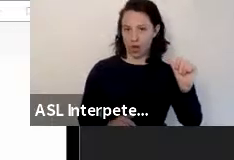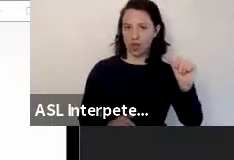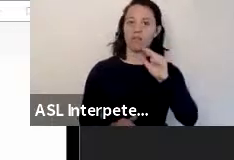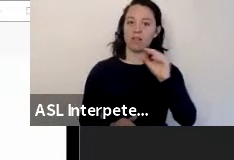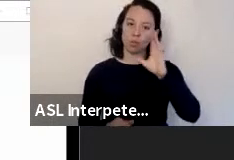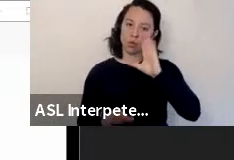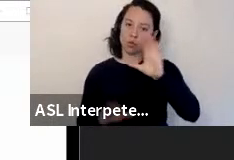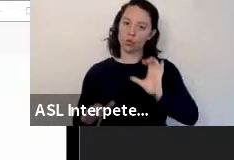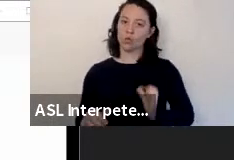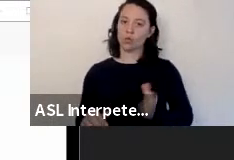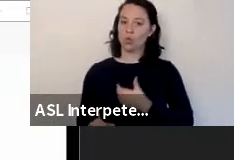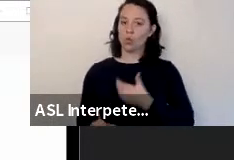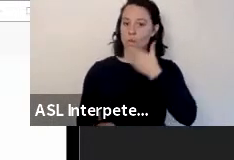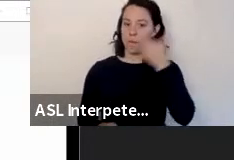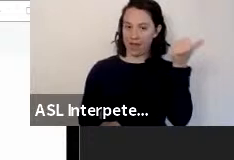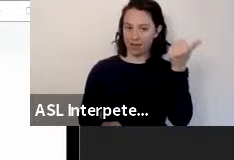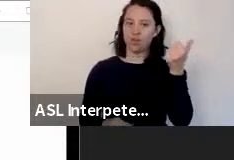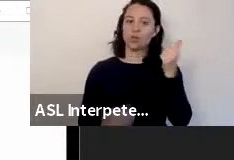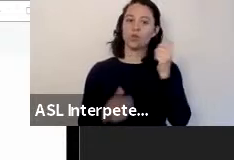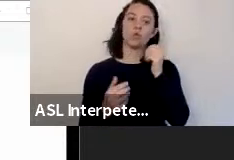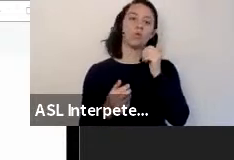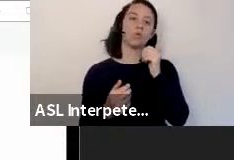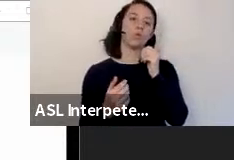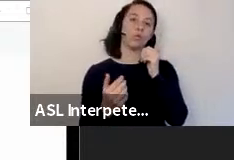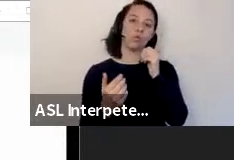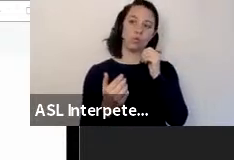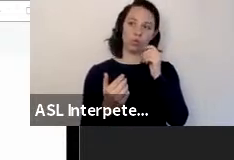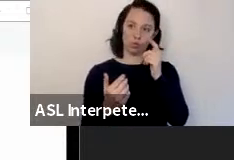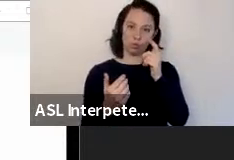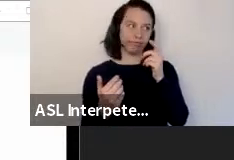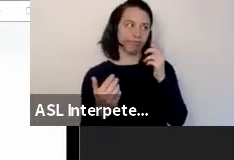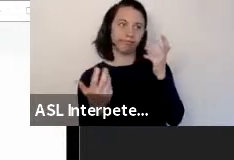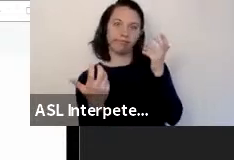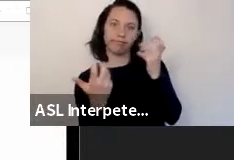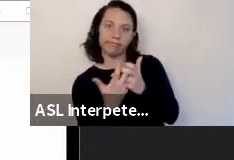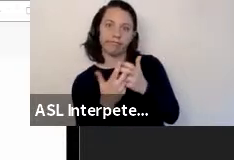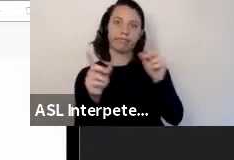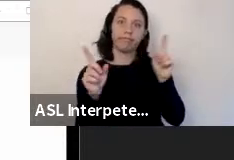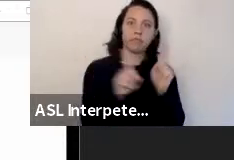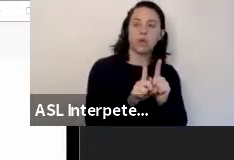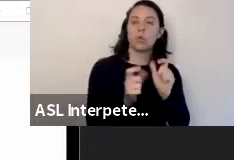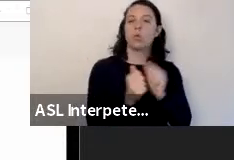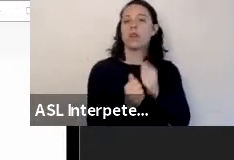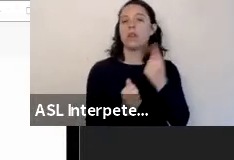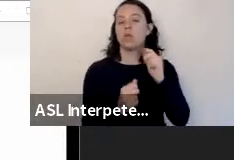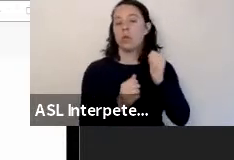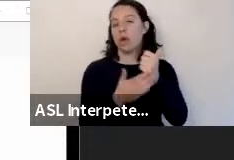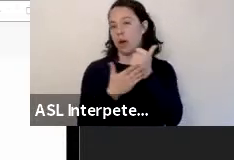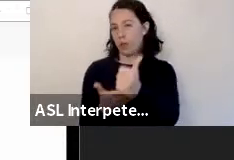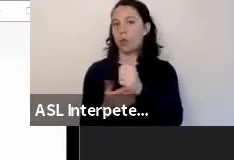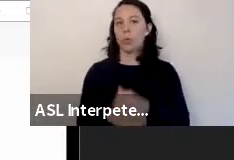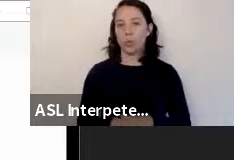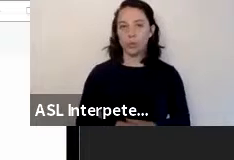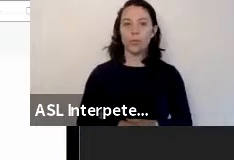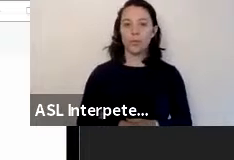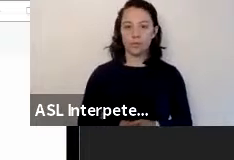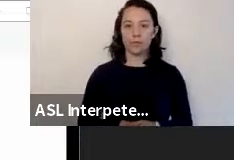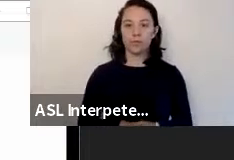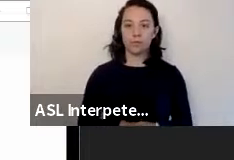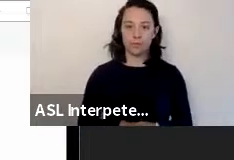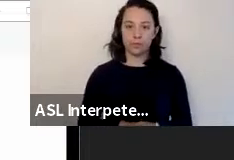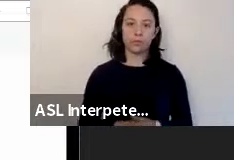very best to match you with someone who can assist with